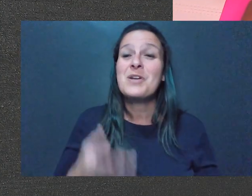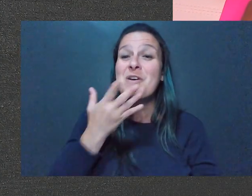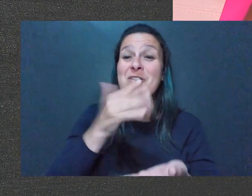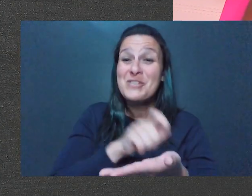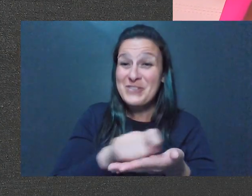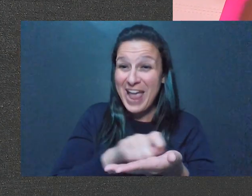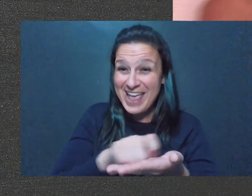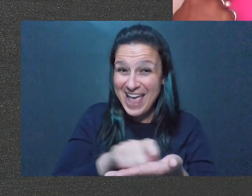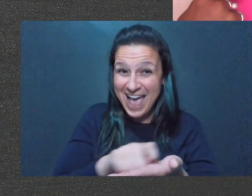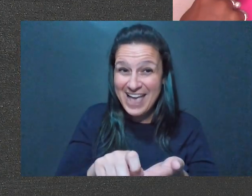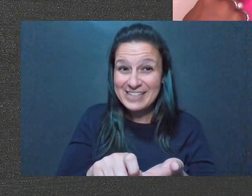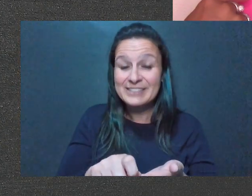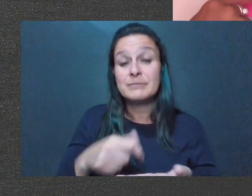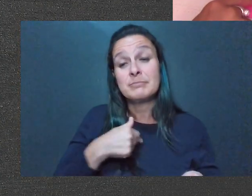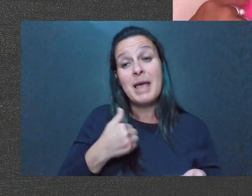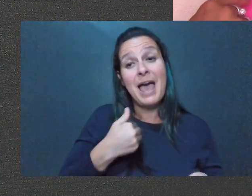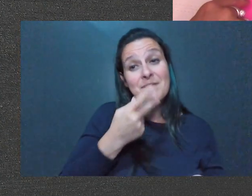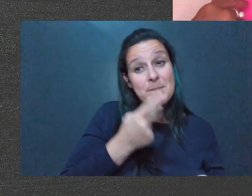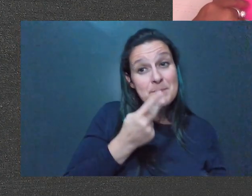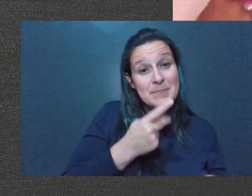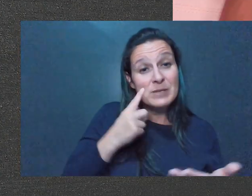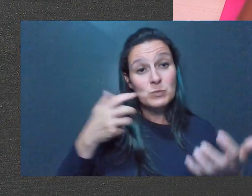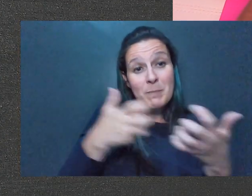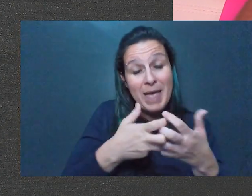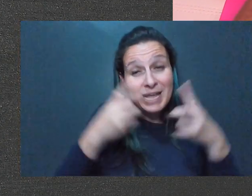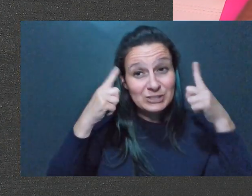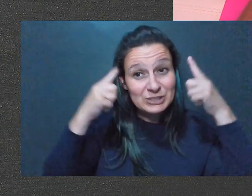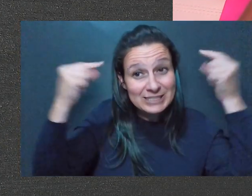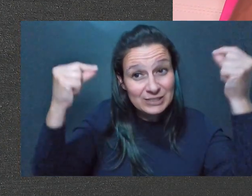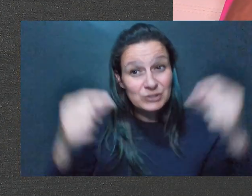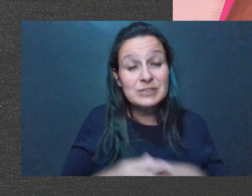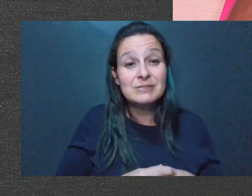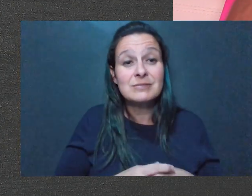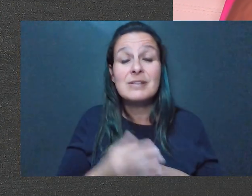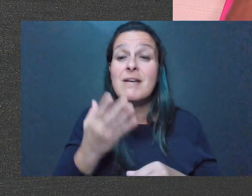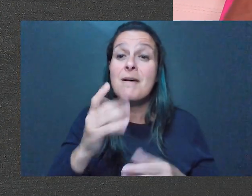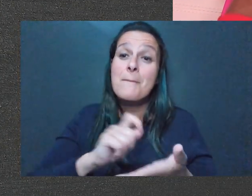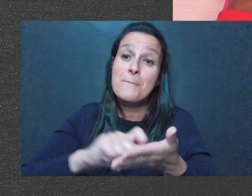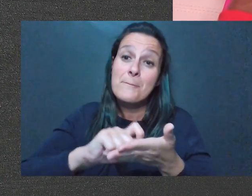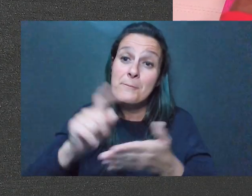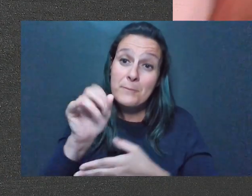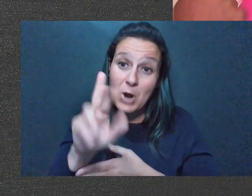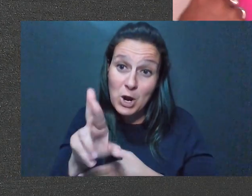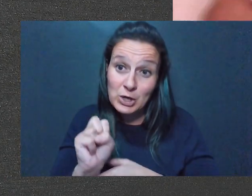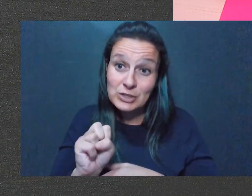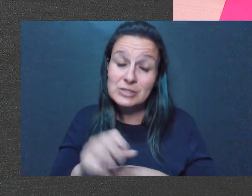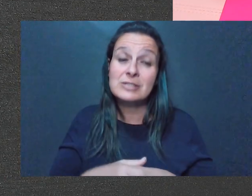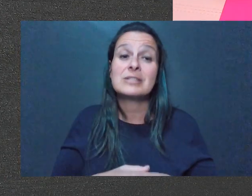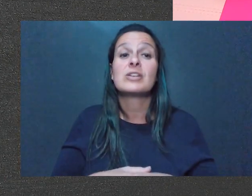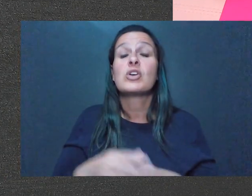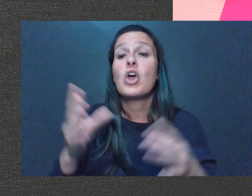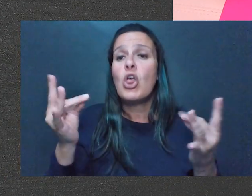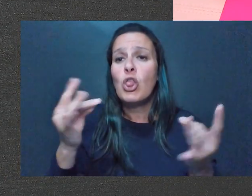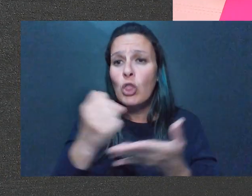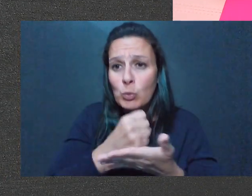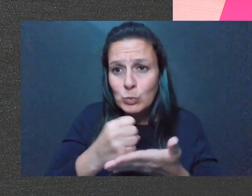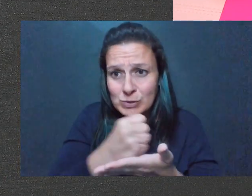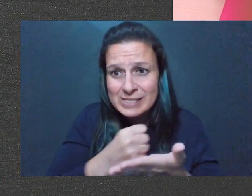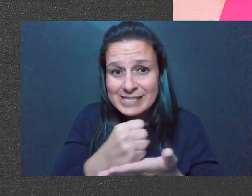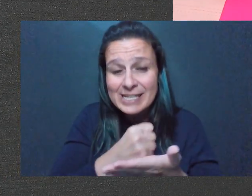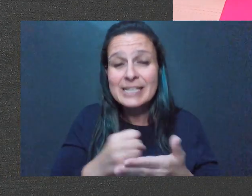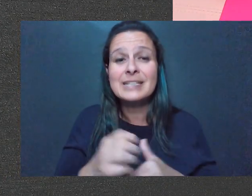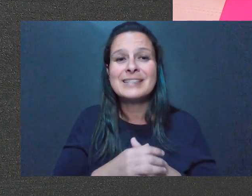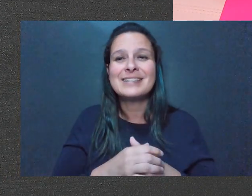crayon, I have pink to match the ears, a marker, a glue stick,